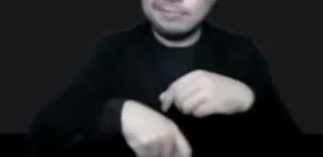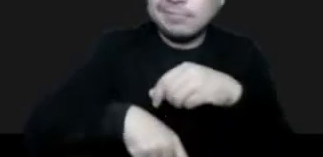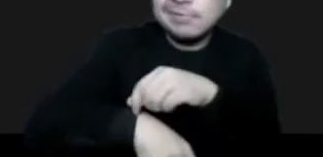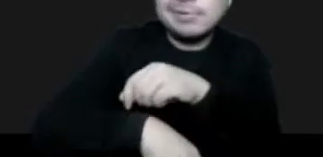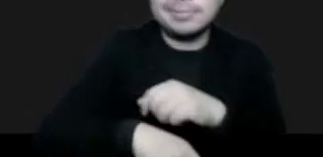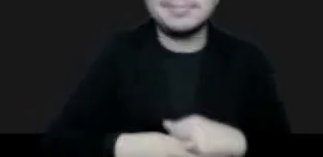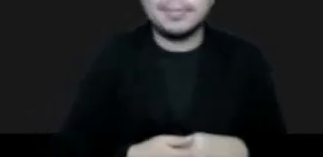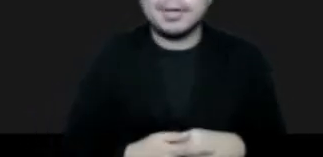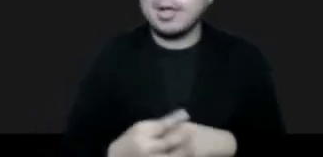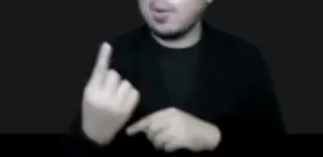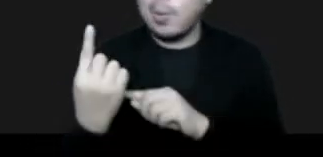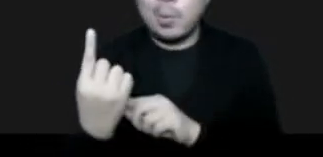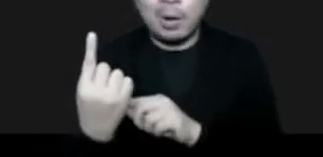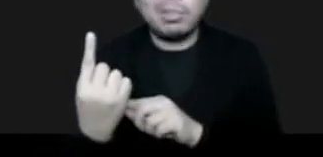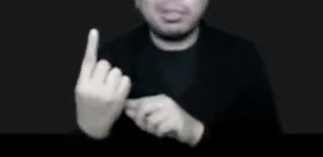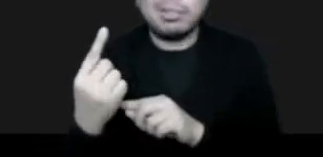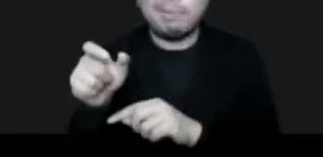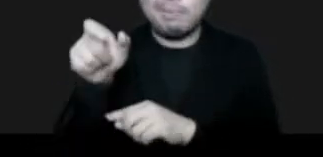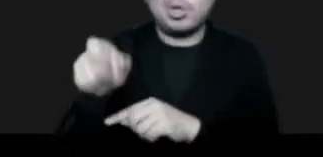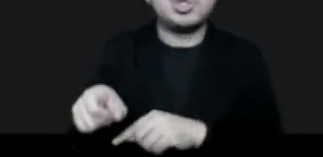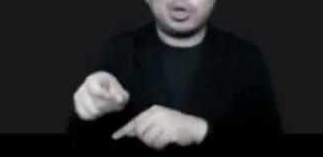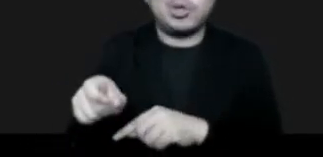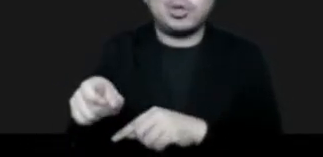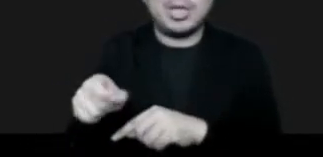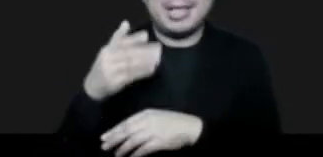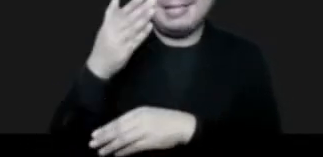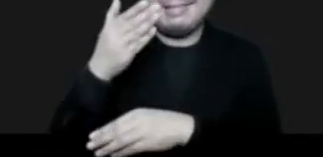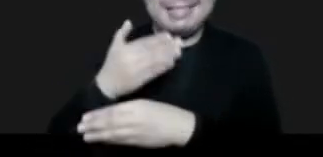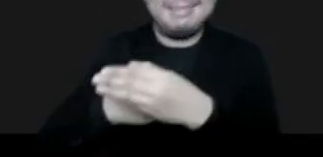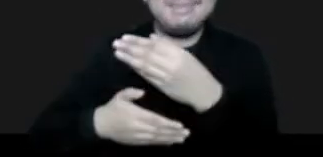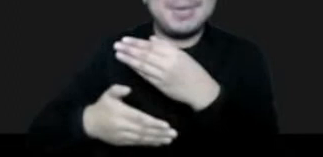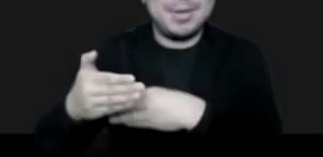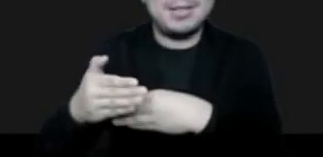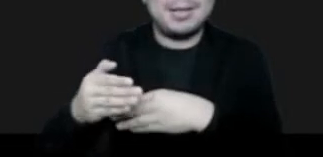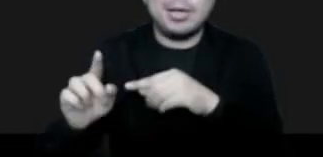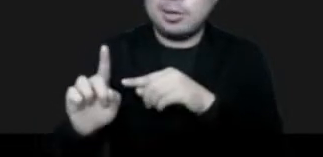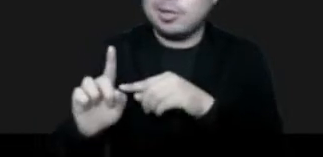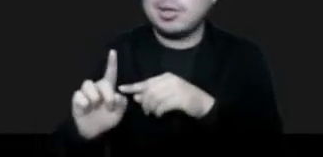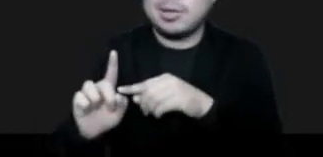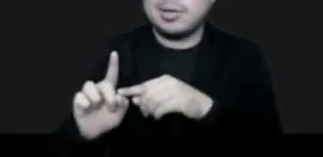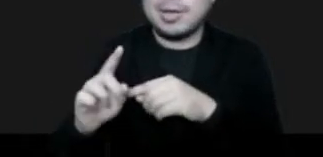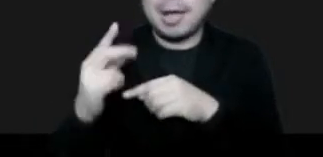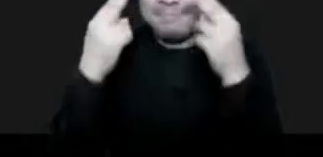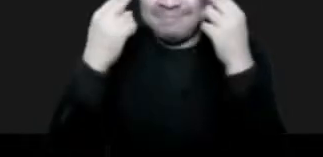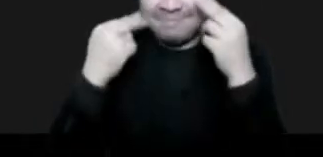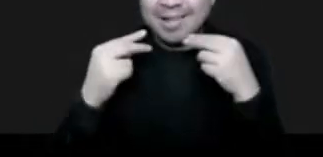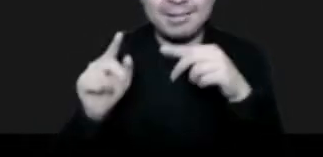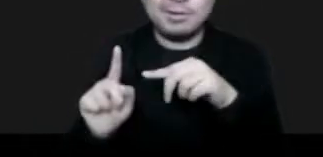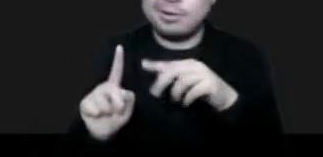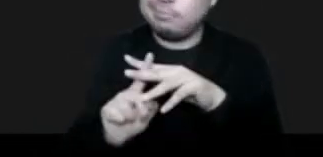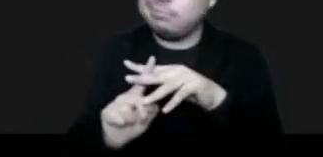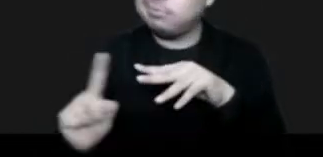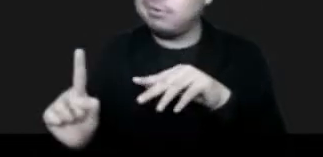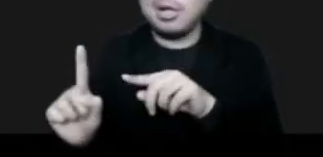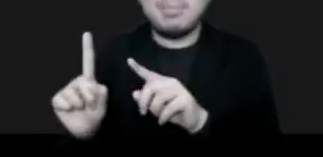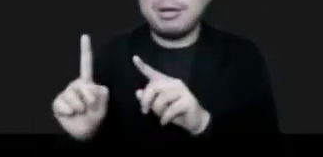was trying to run away, he ended up bumping into a wall of a house, and he was turning